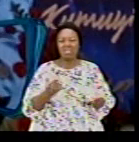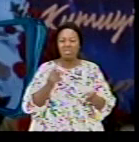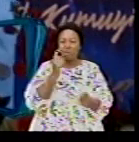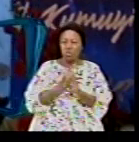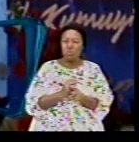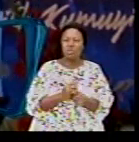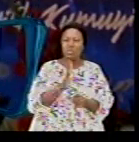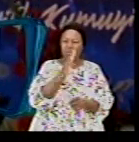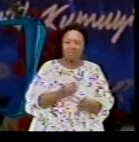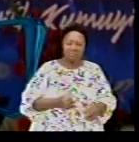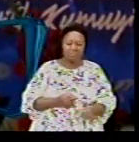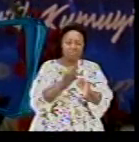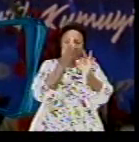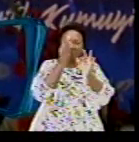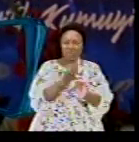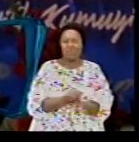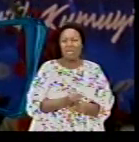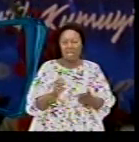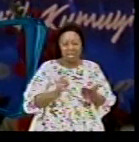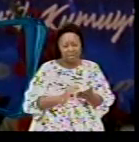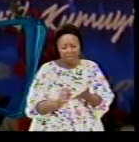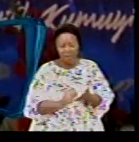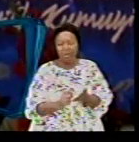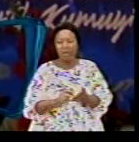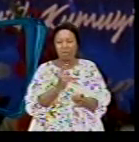You are taking decision.